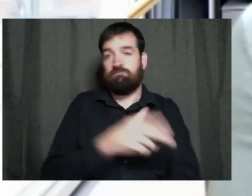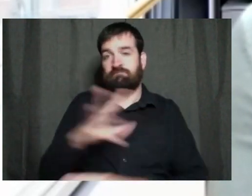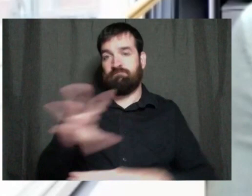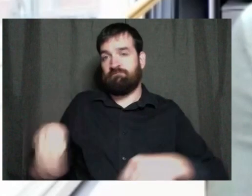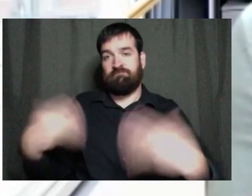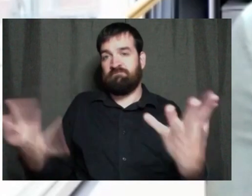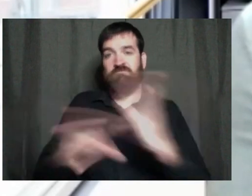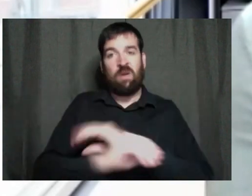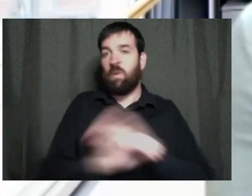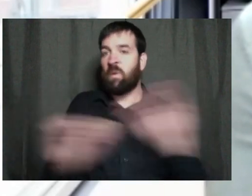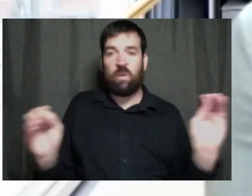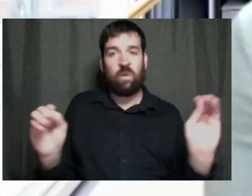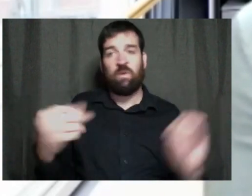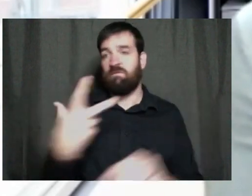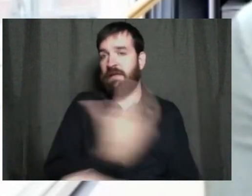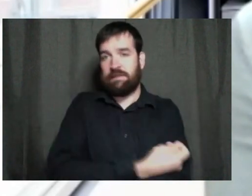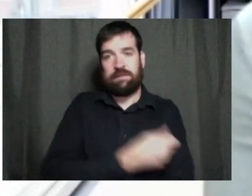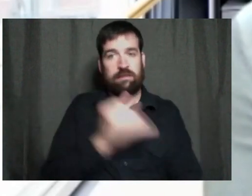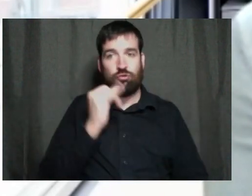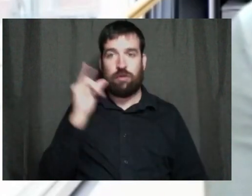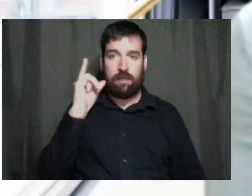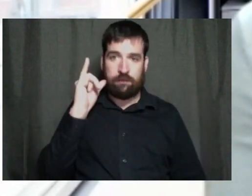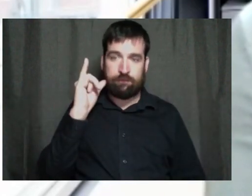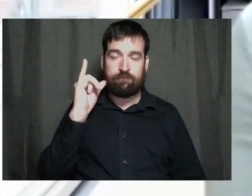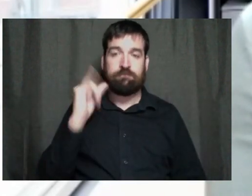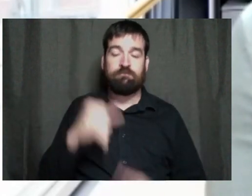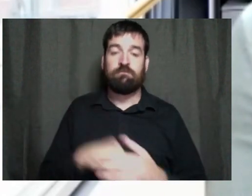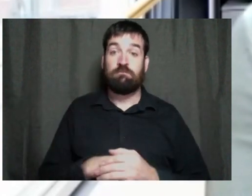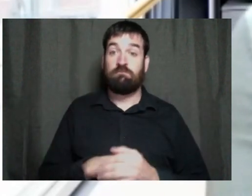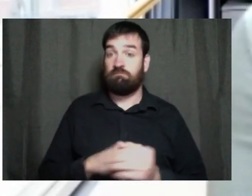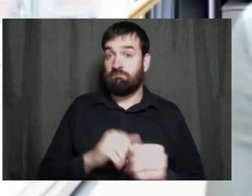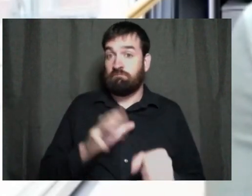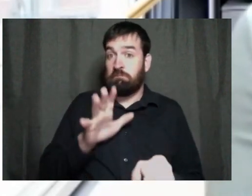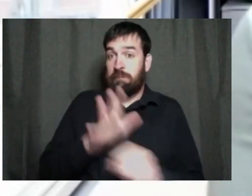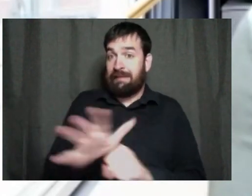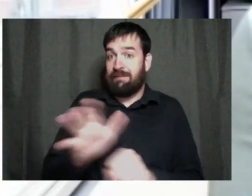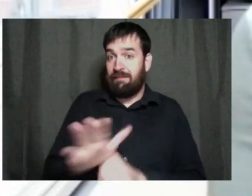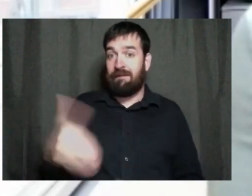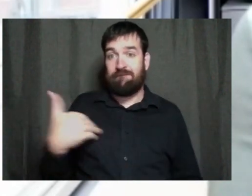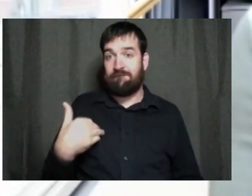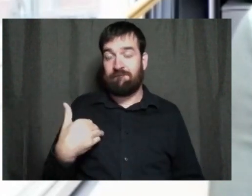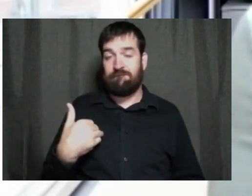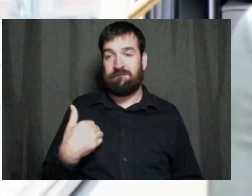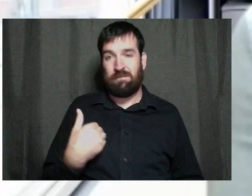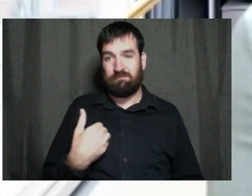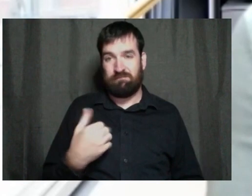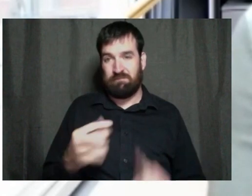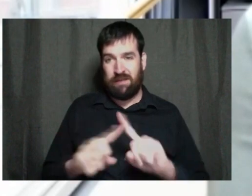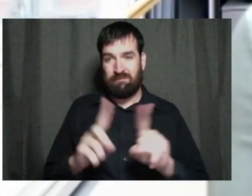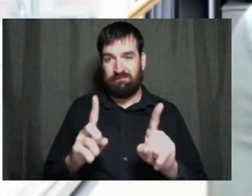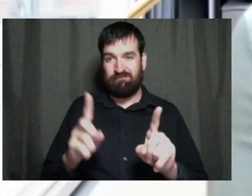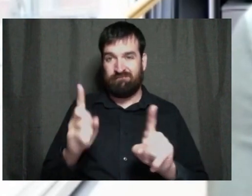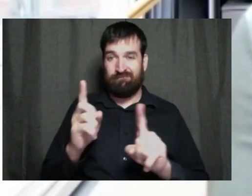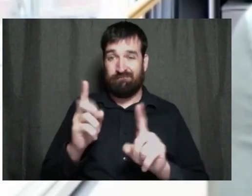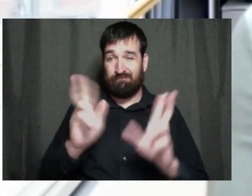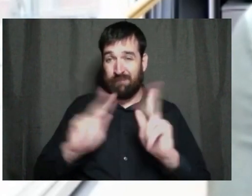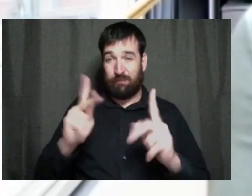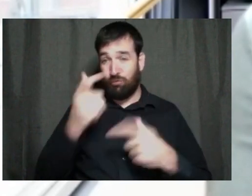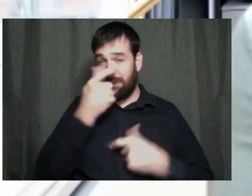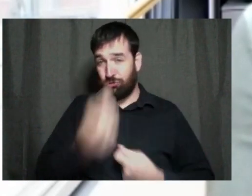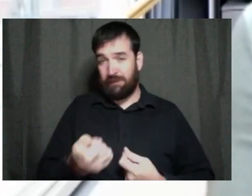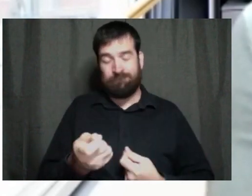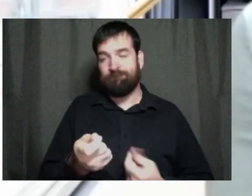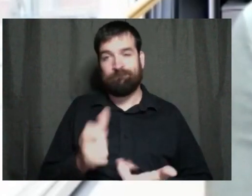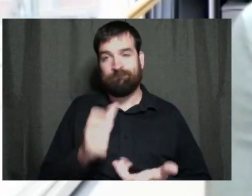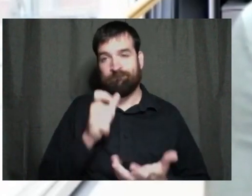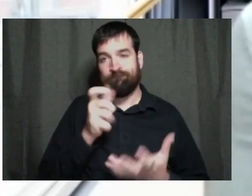vaccine yesterday. And I think that there's plenty to give. There's just not a line of folks interested in getting the vaccine at this